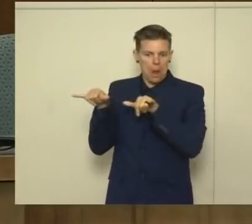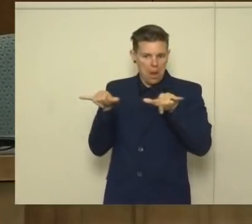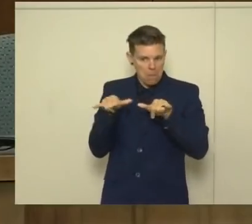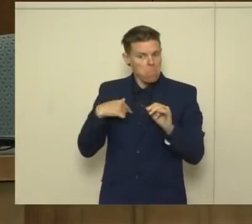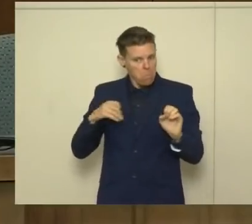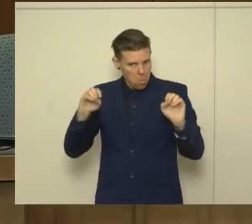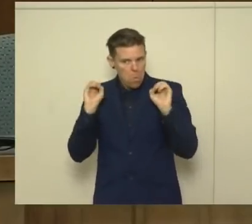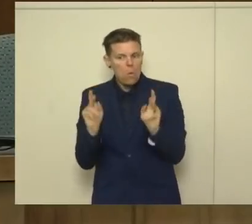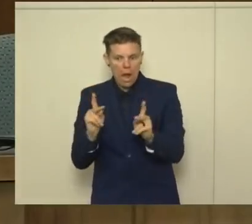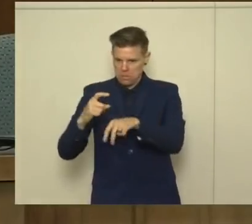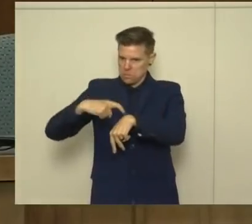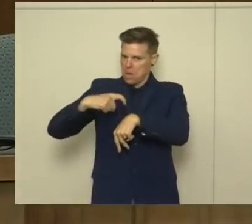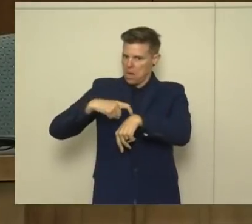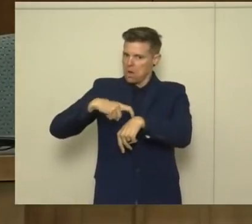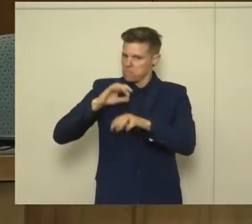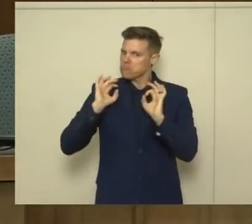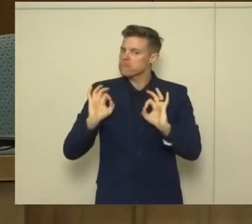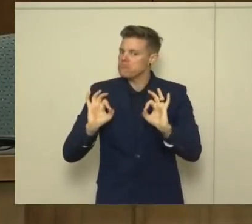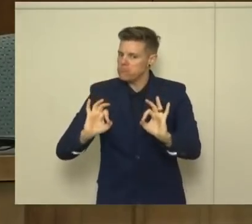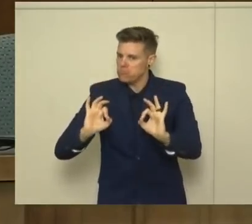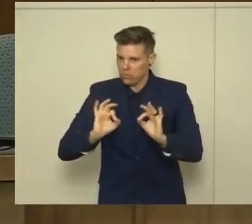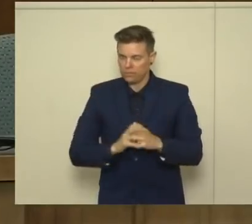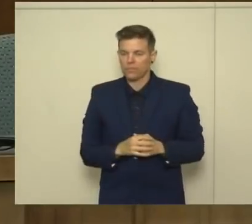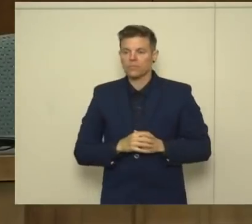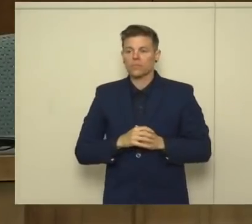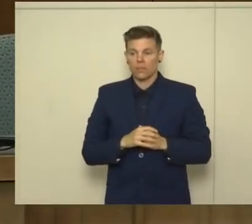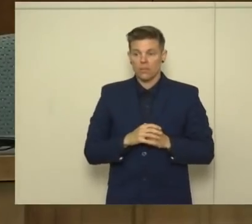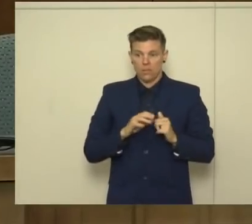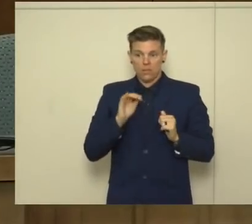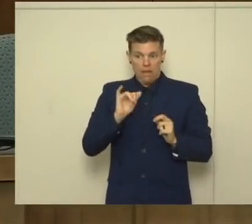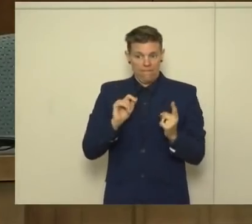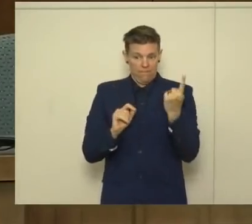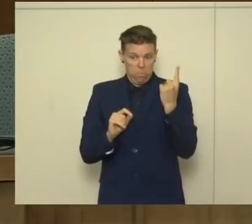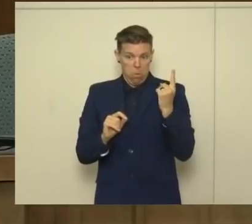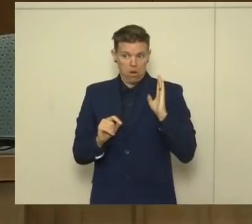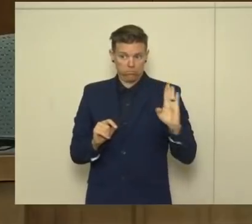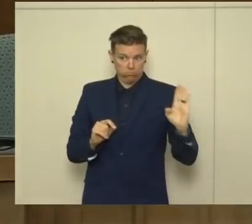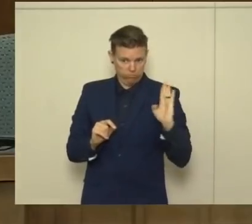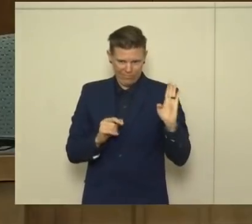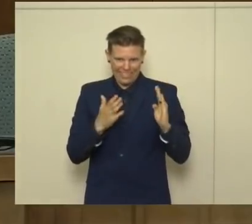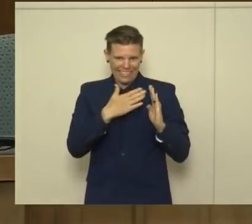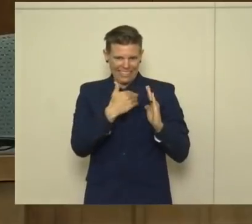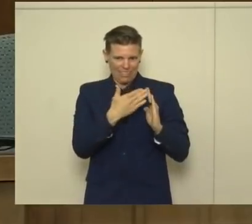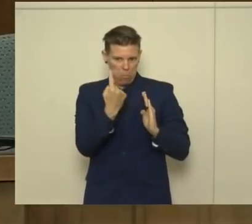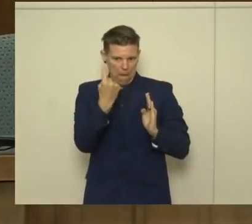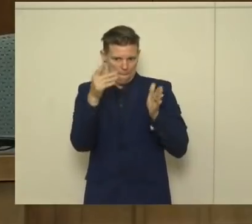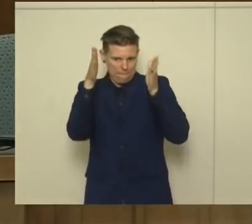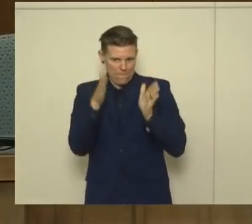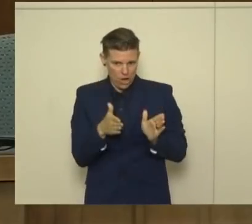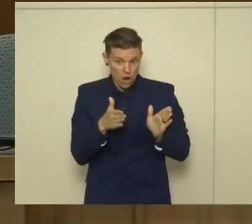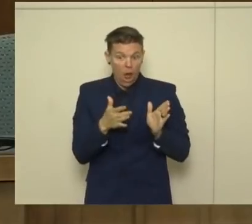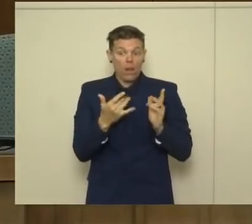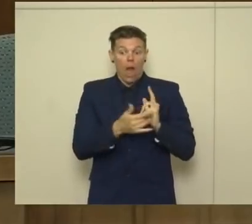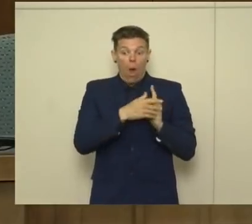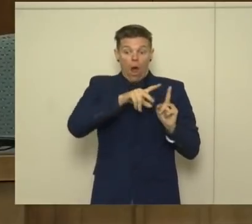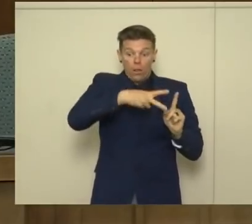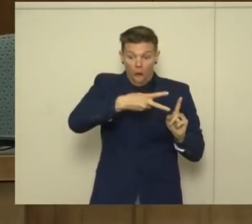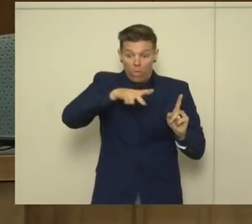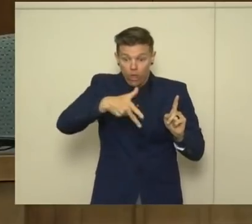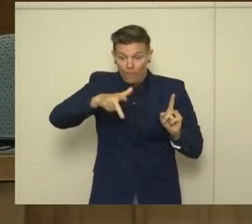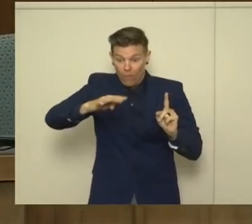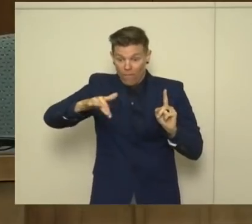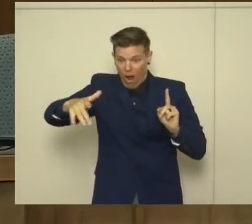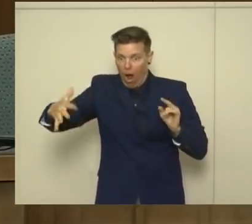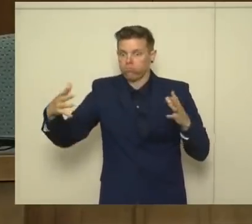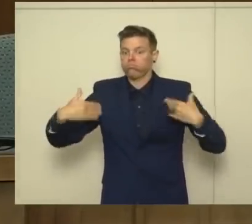there are way more variables in getting a hold of the context of the case than there are getting a hold of the case.